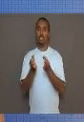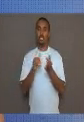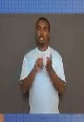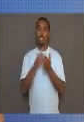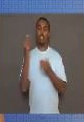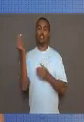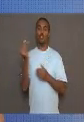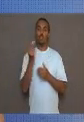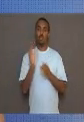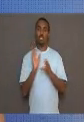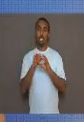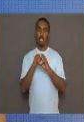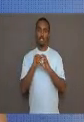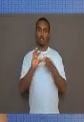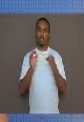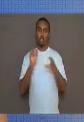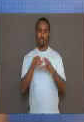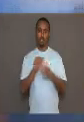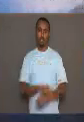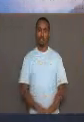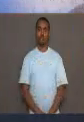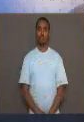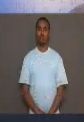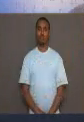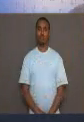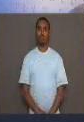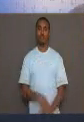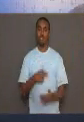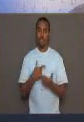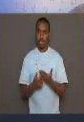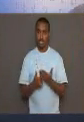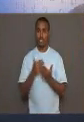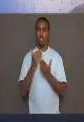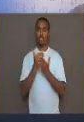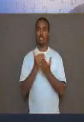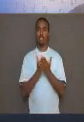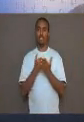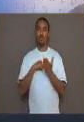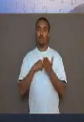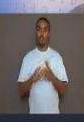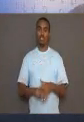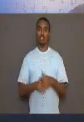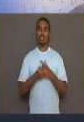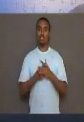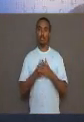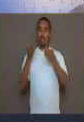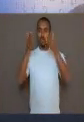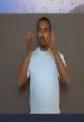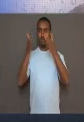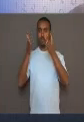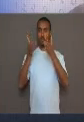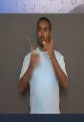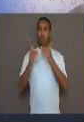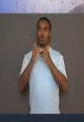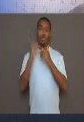are used in context. In this lesson, we will start by focusing